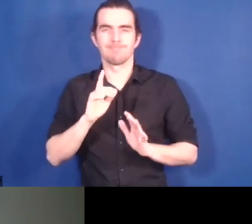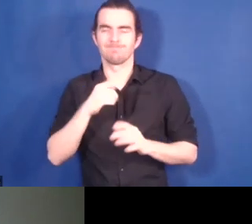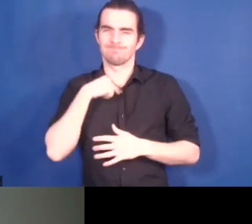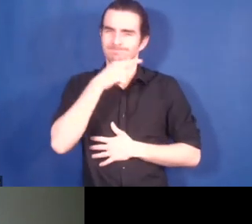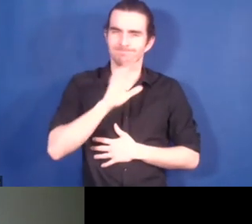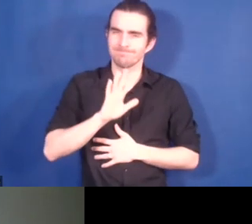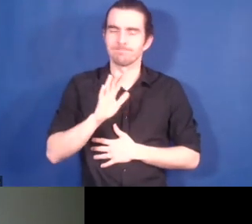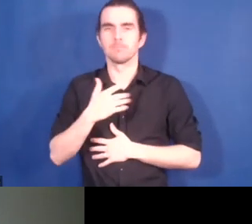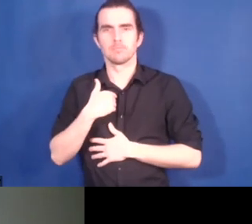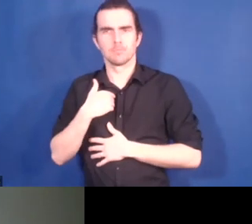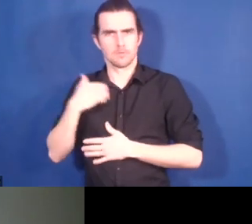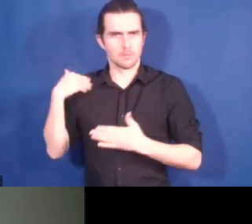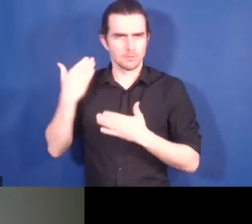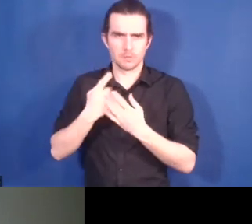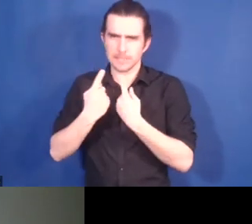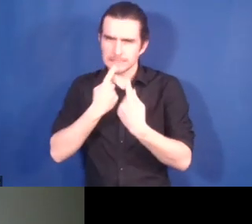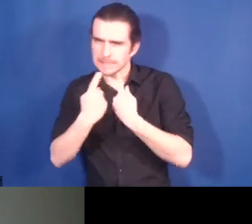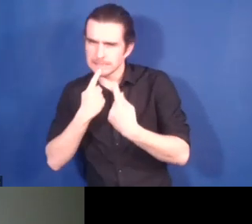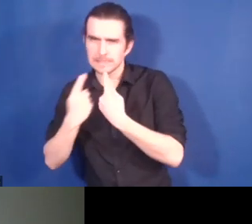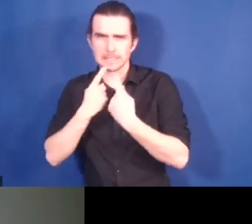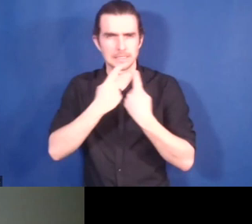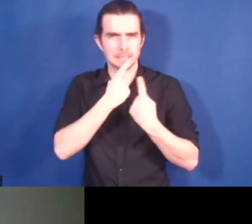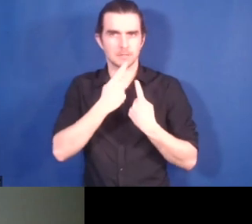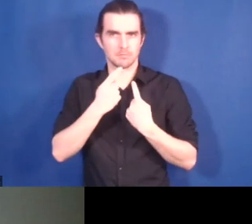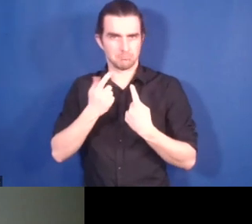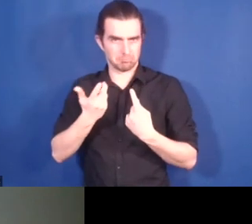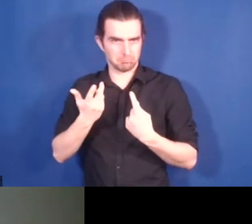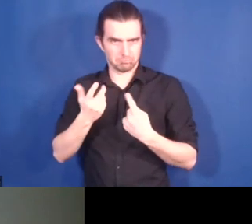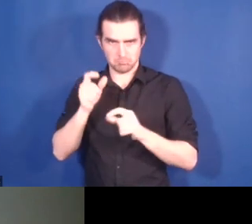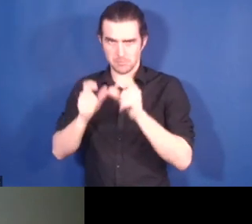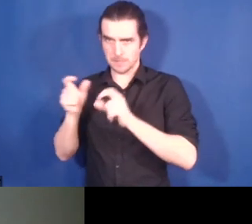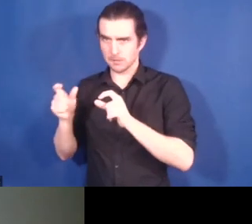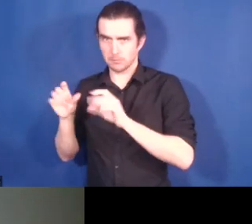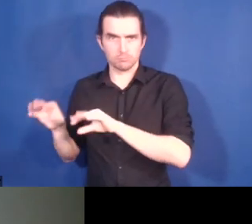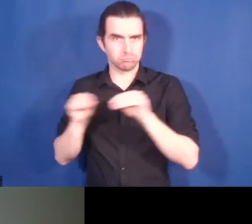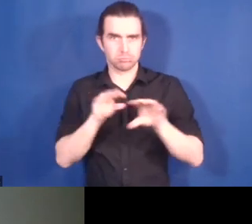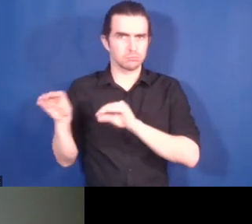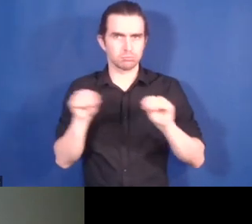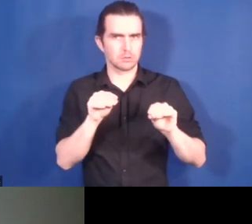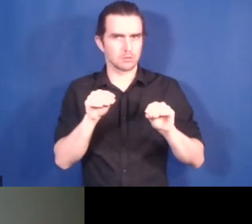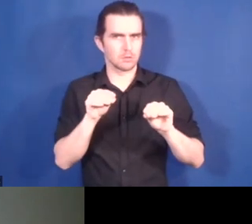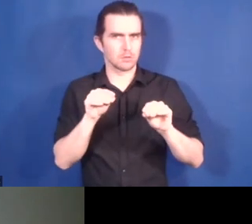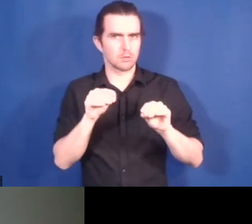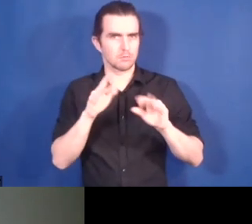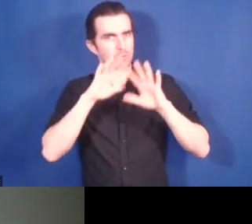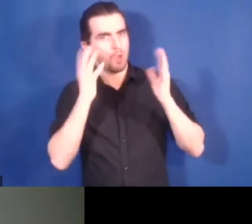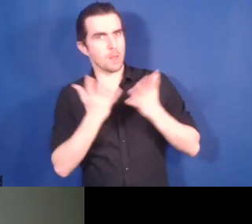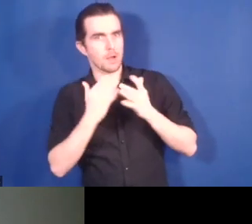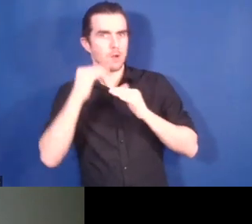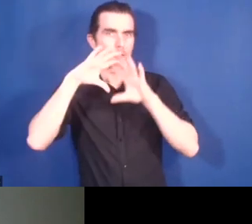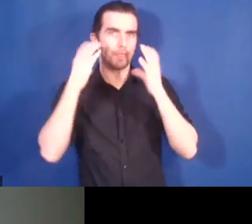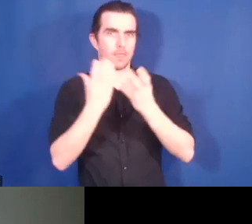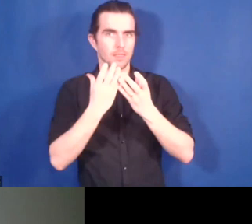confer on forcibly displaced persons. Voluntary repatriation is a choice